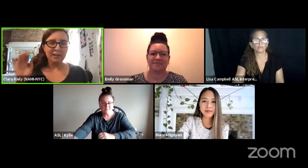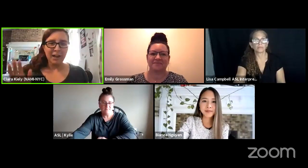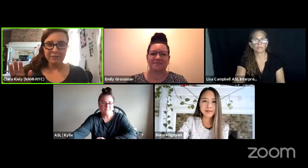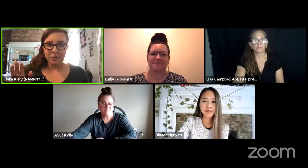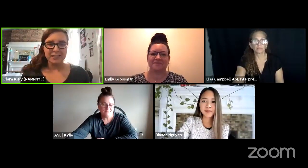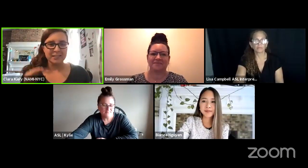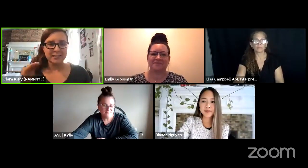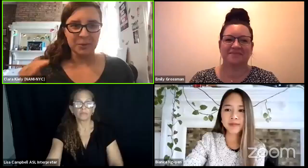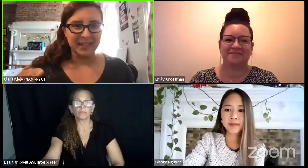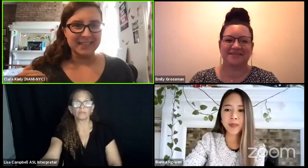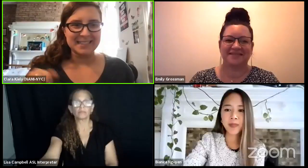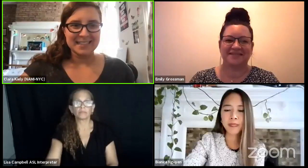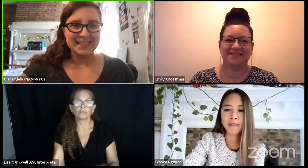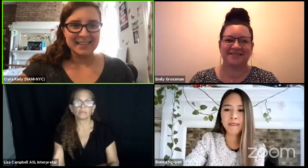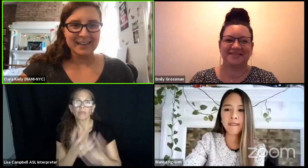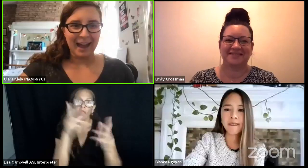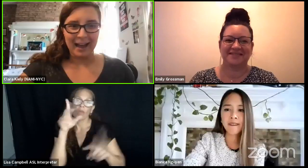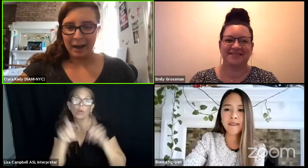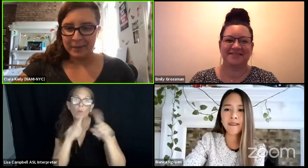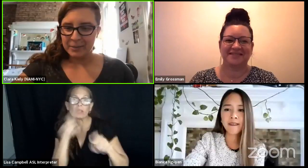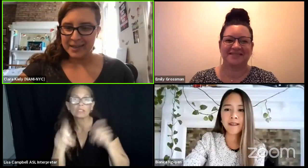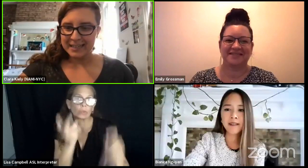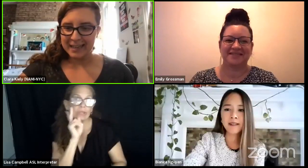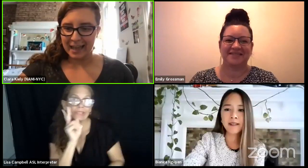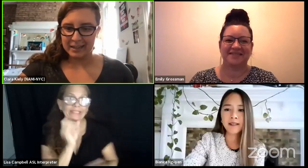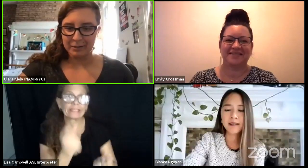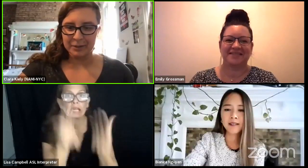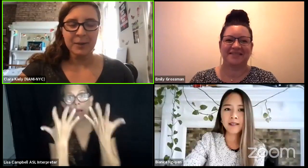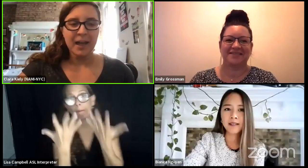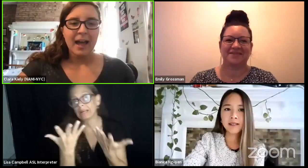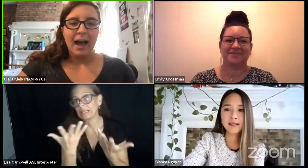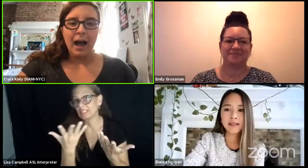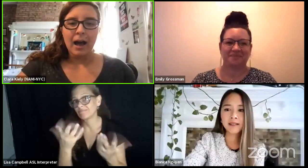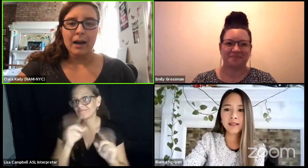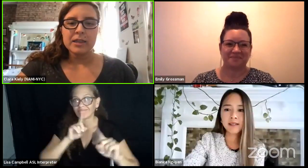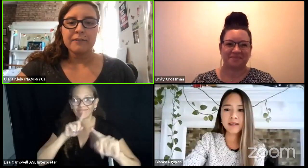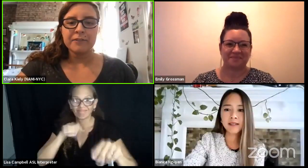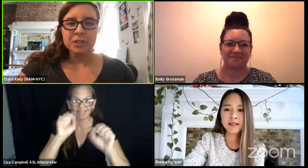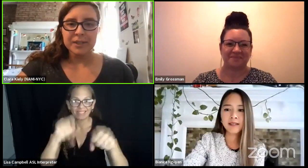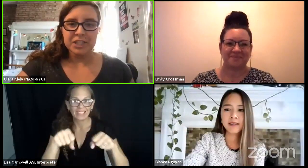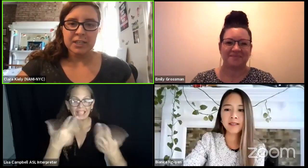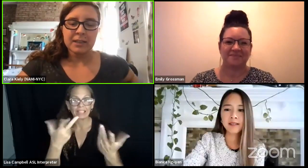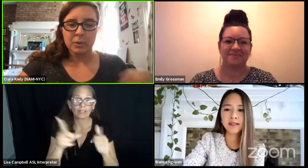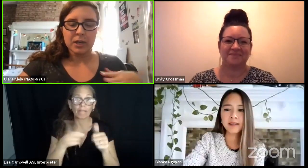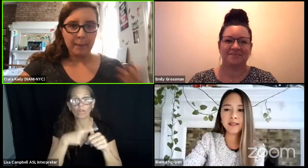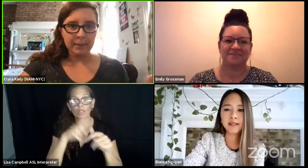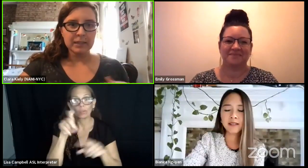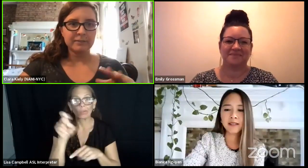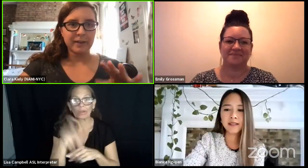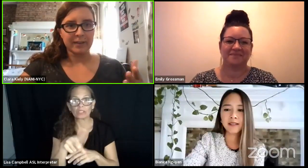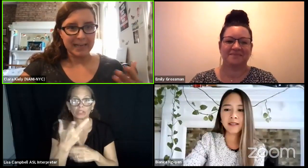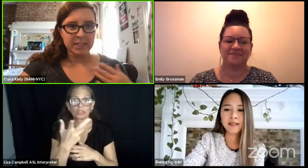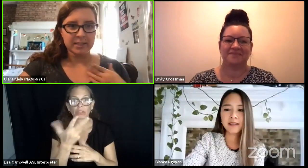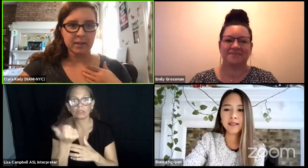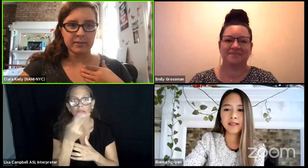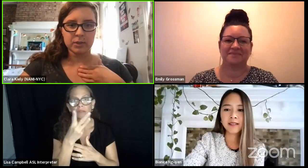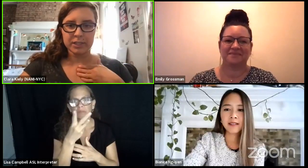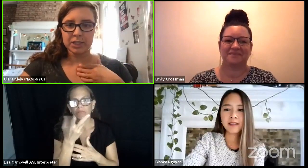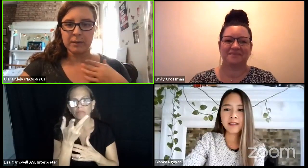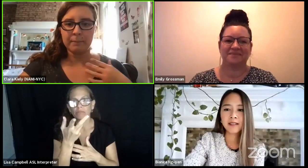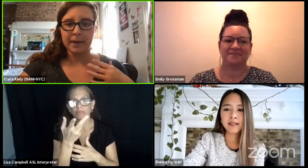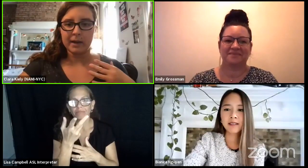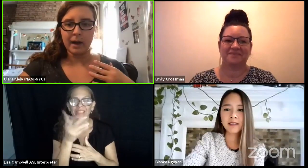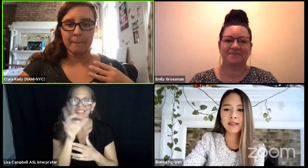We've got a lot of questions, so we're gonna see how many we can get through. The first question, there were a couple of variations on